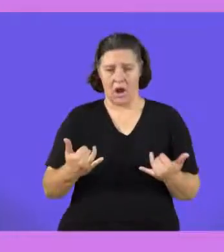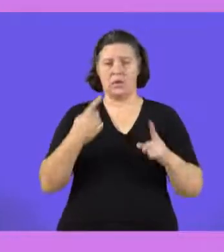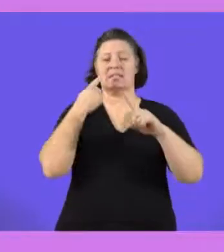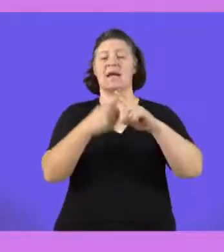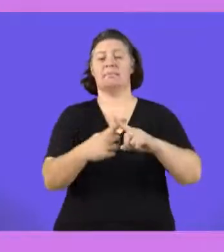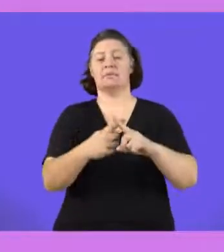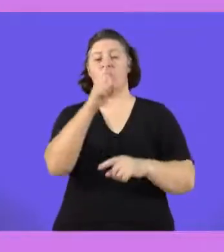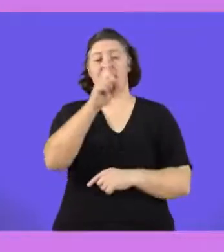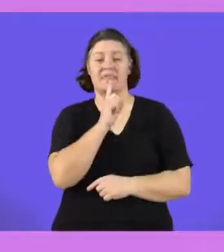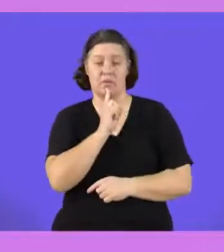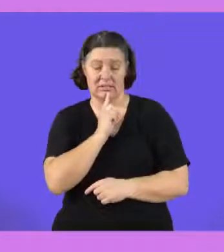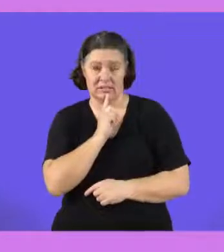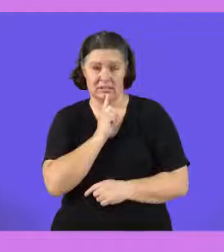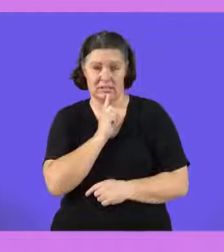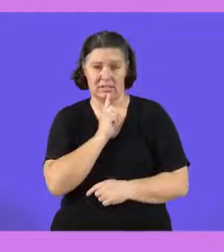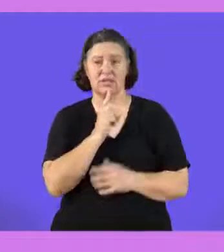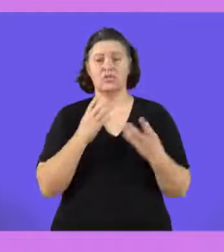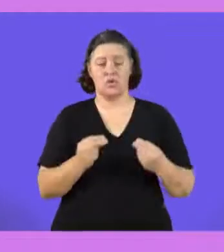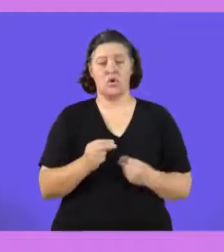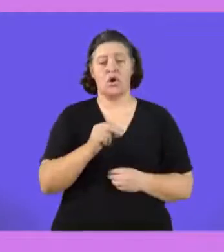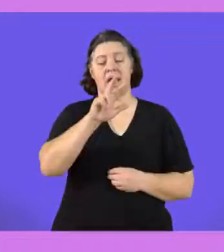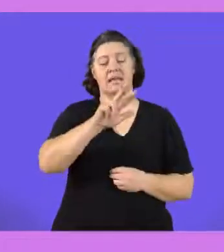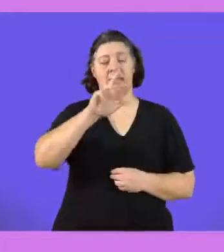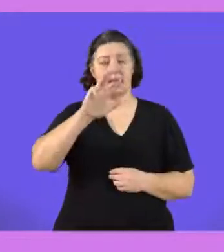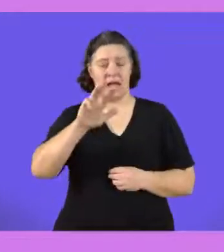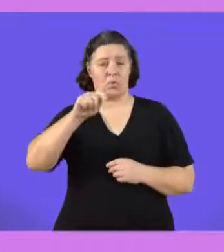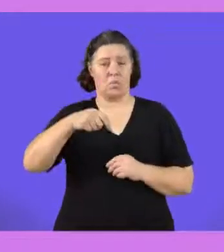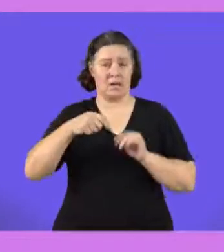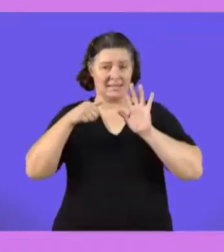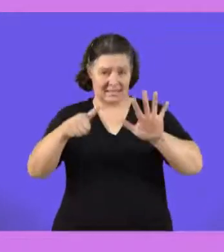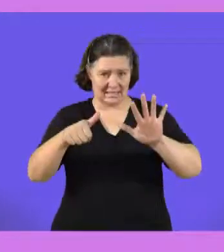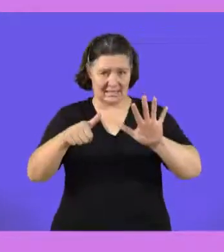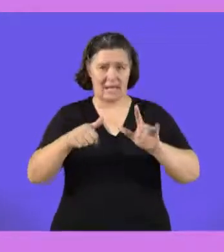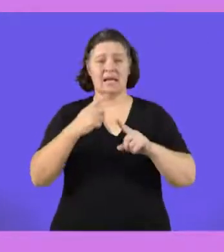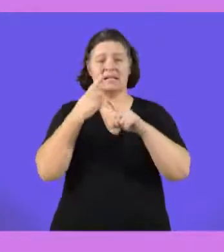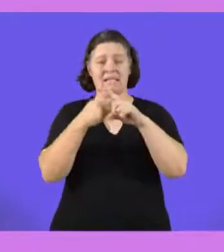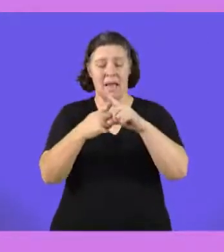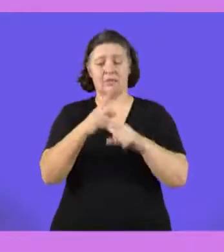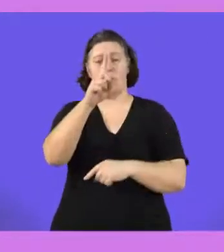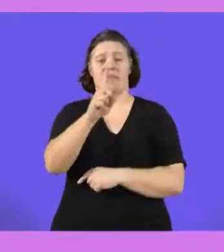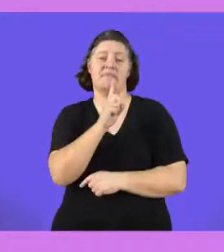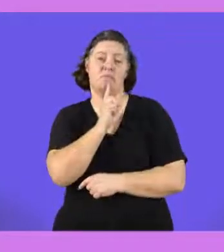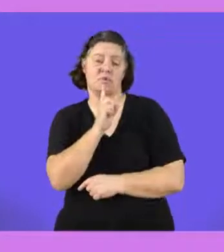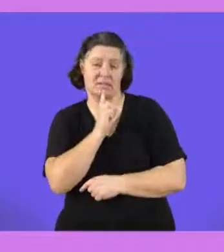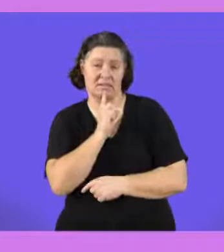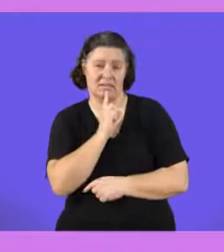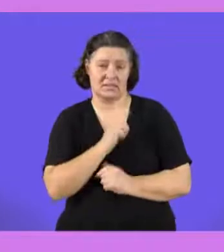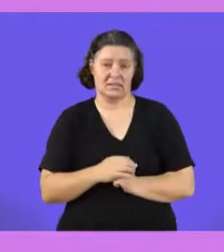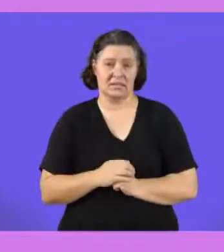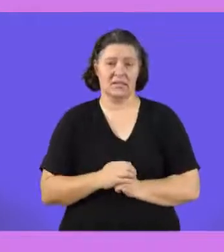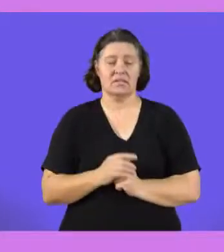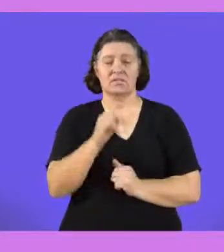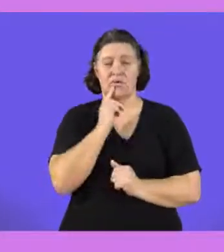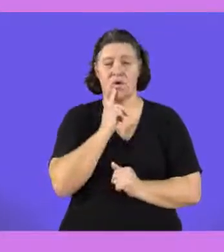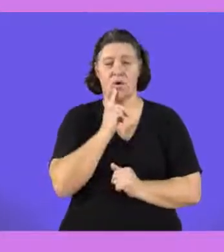will have to multiply that by 1,000. So therefore, I'm going to have 89,6 multiply by 1,000. Right?